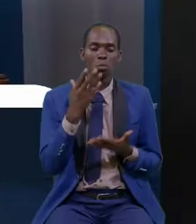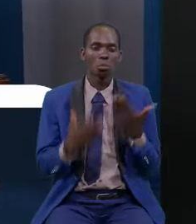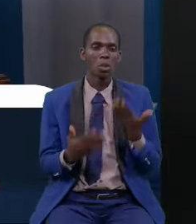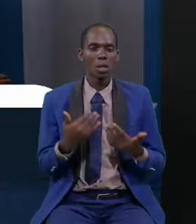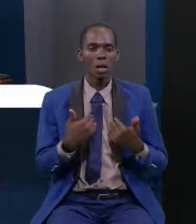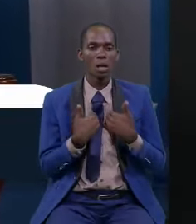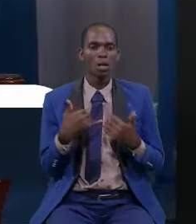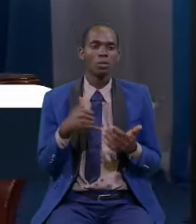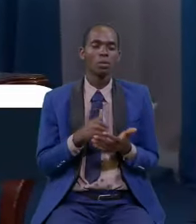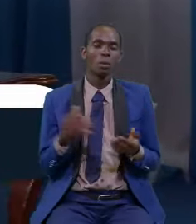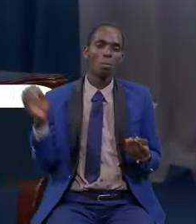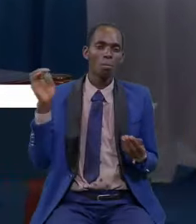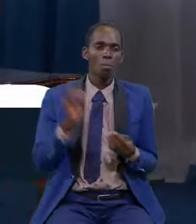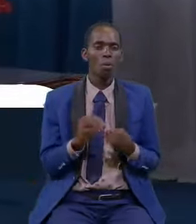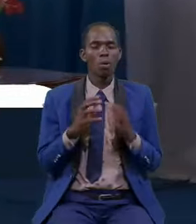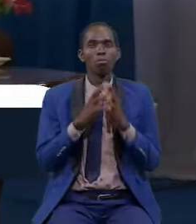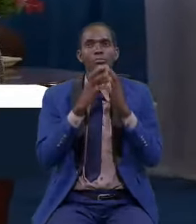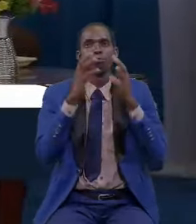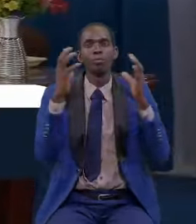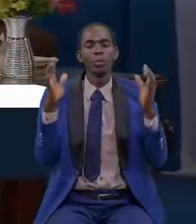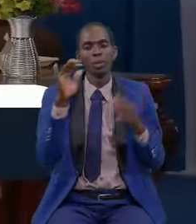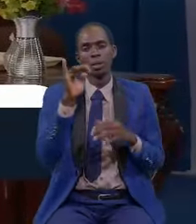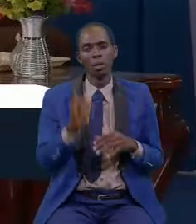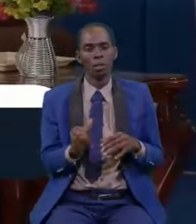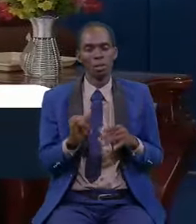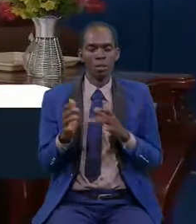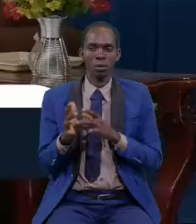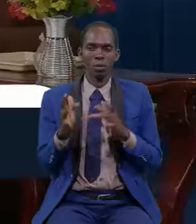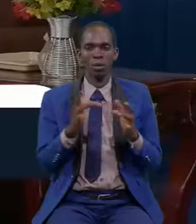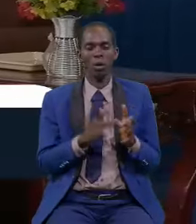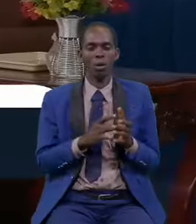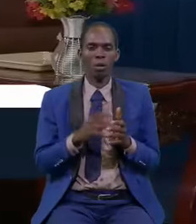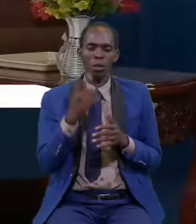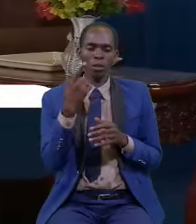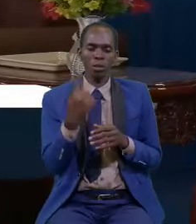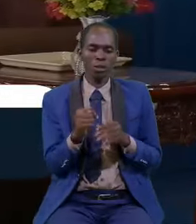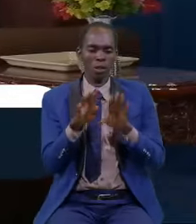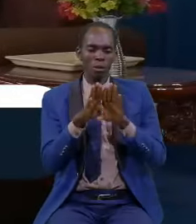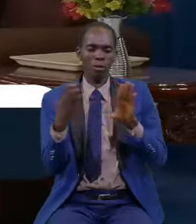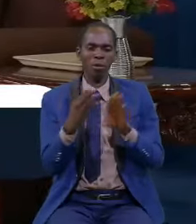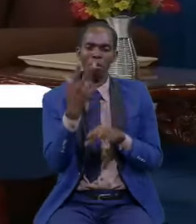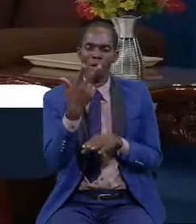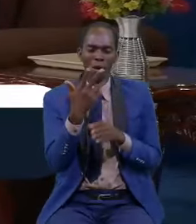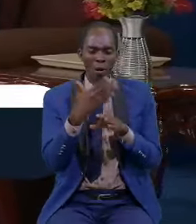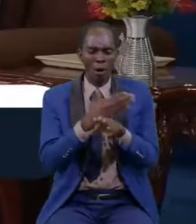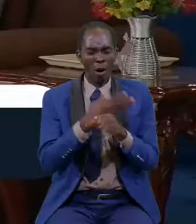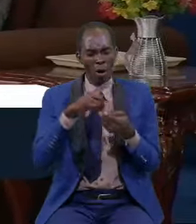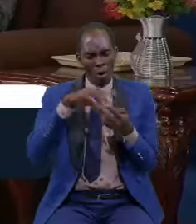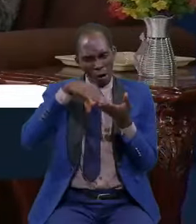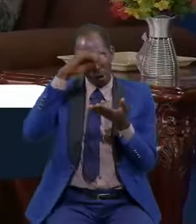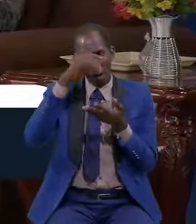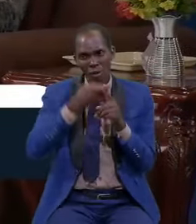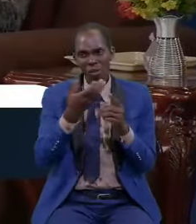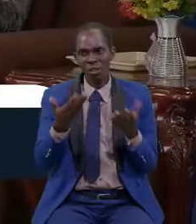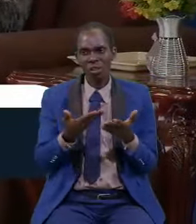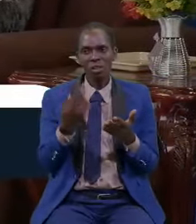more abundantly. Jesus, the door. Three things we're looking at about Jesus here. Number